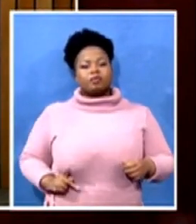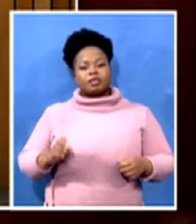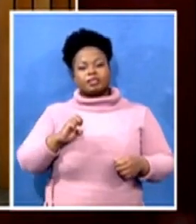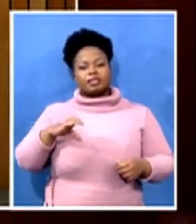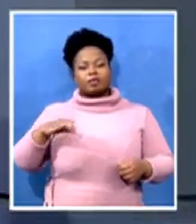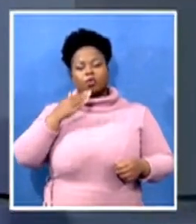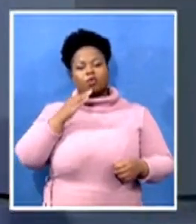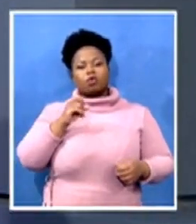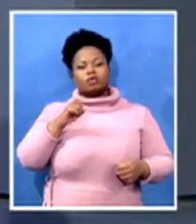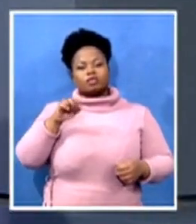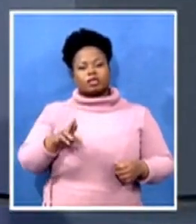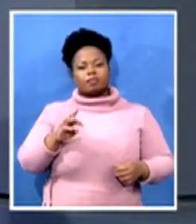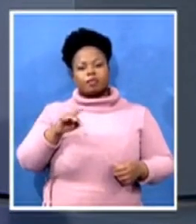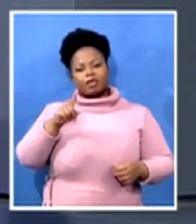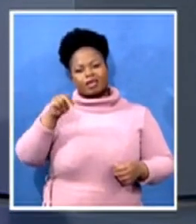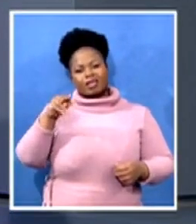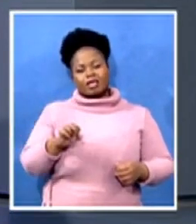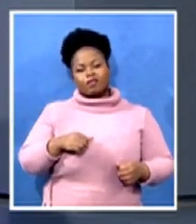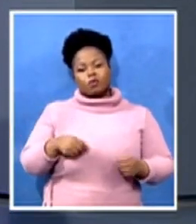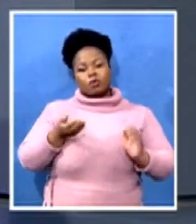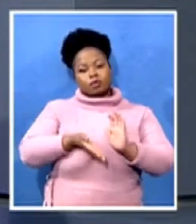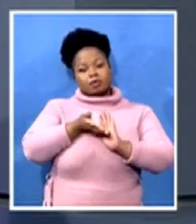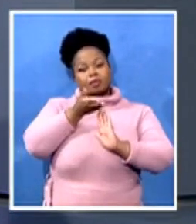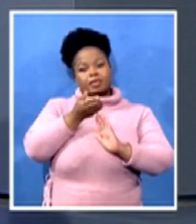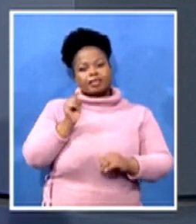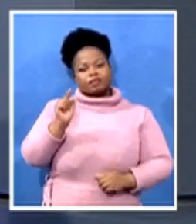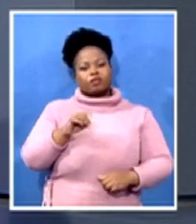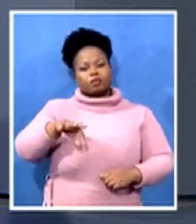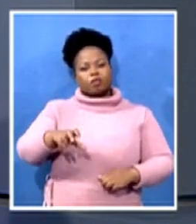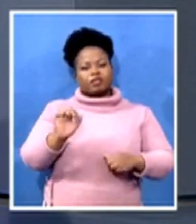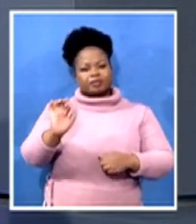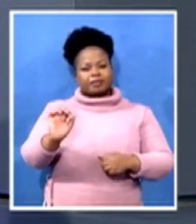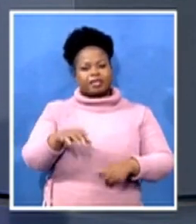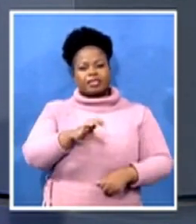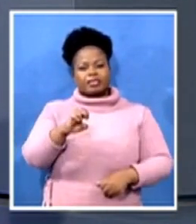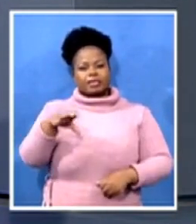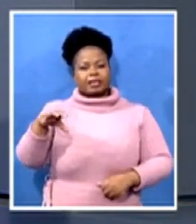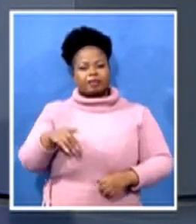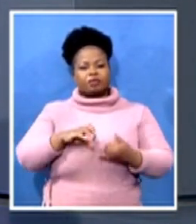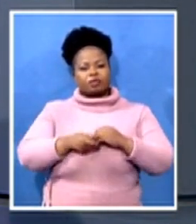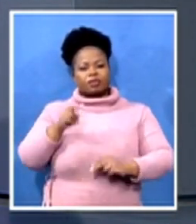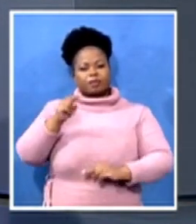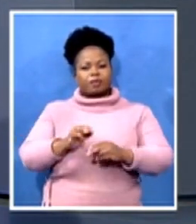latest efforts by the province again in the fight against COVID-19. You're watching The Agenda. Let's take a break.